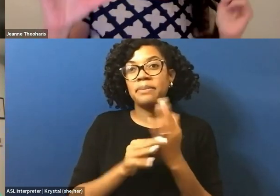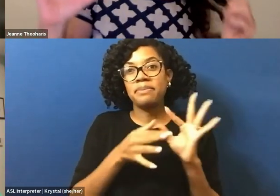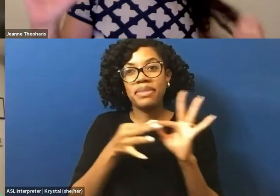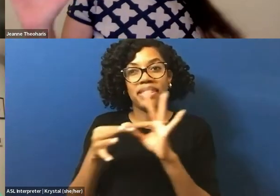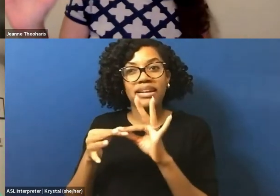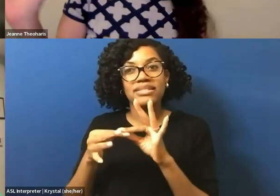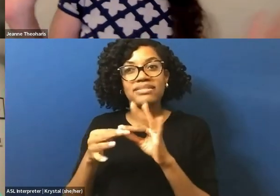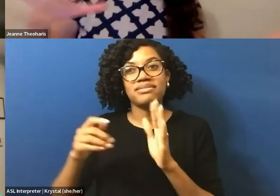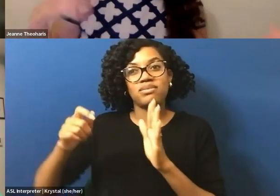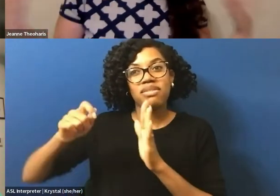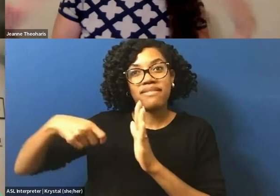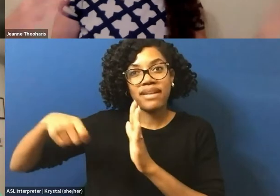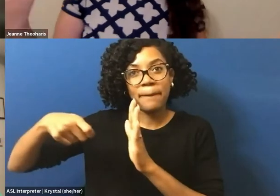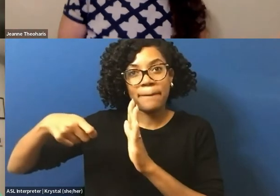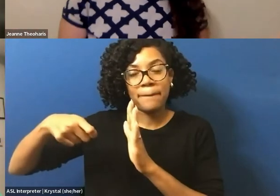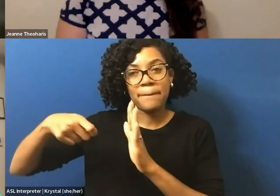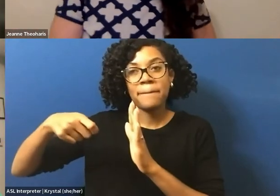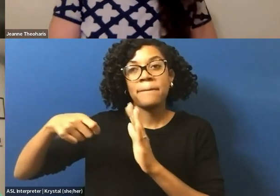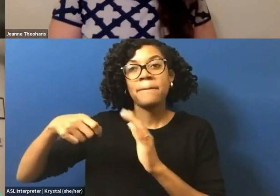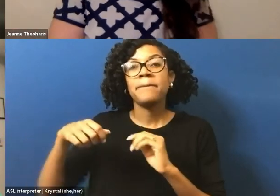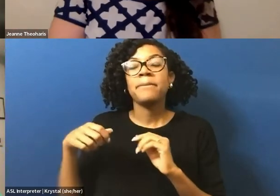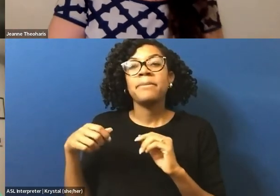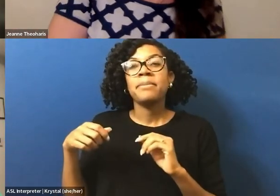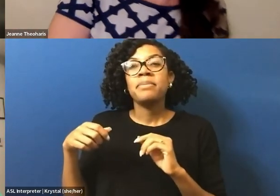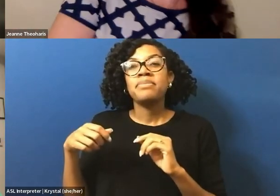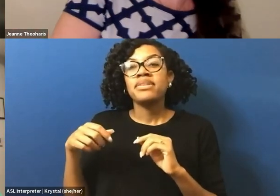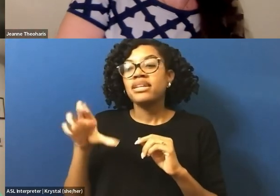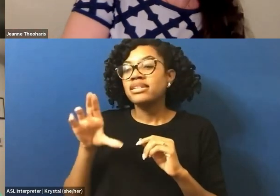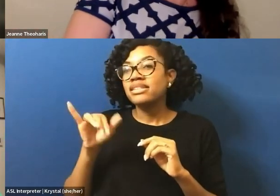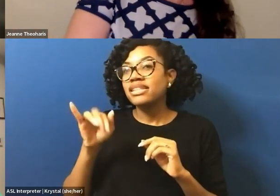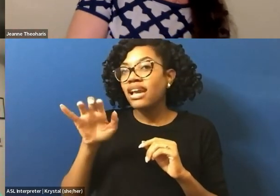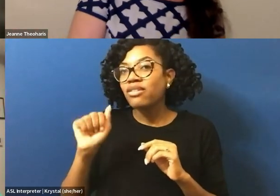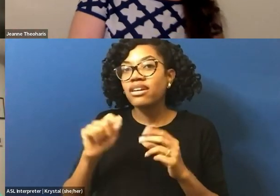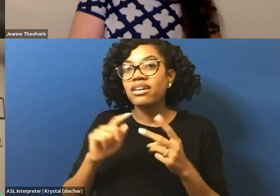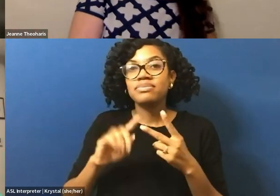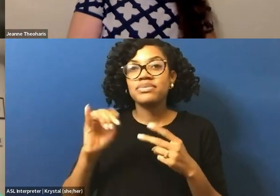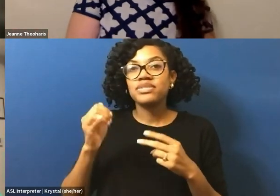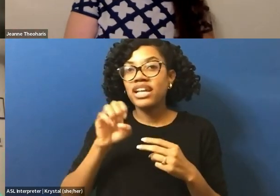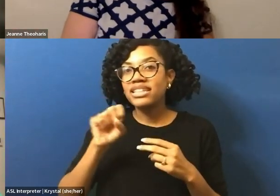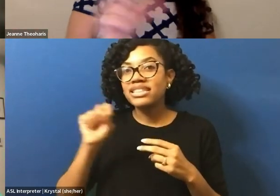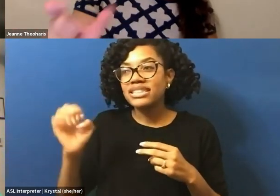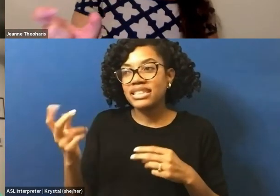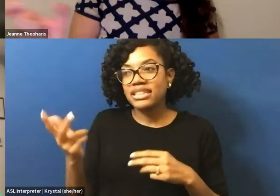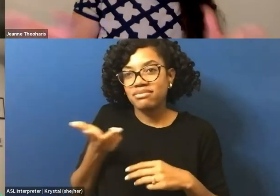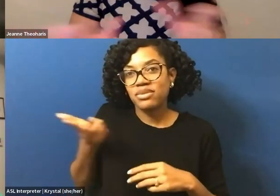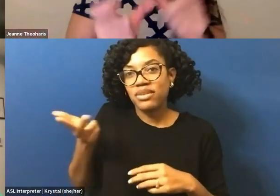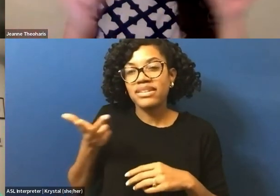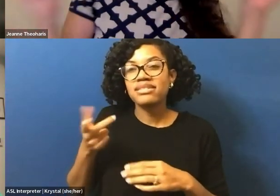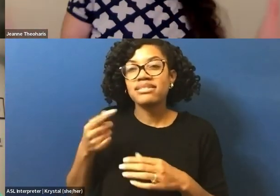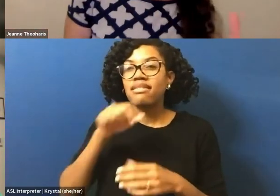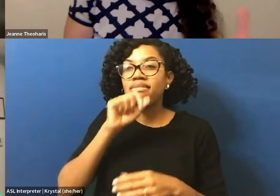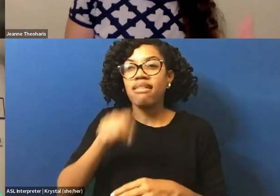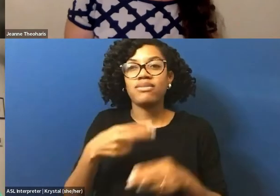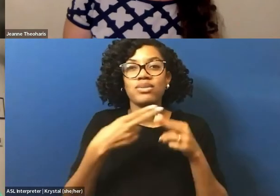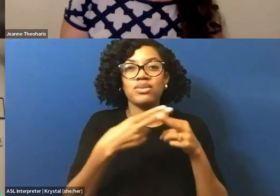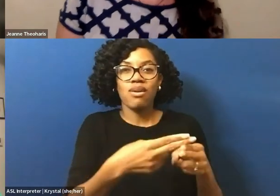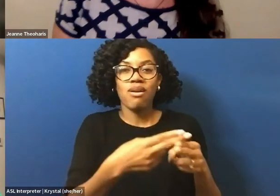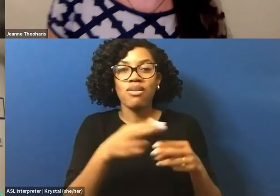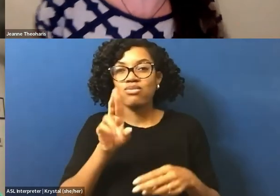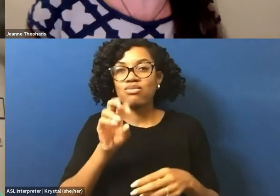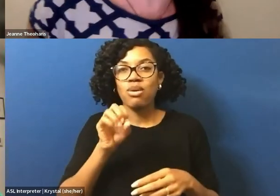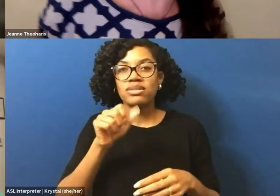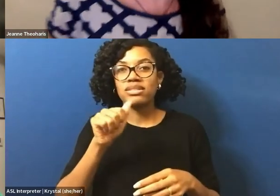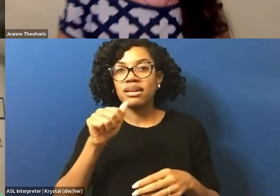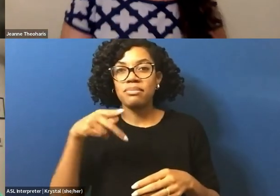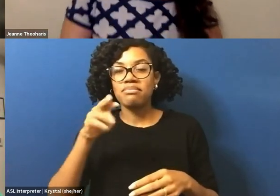to, as like Cierra and Jesse and I like to call Rosa Parks, she's sort of a Trojan horse for teaching a lot of different things,